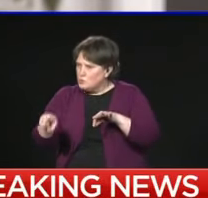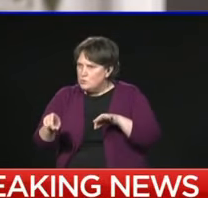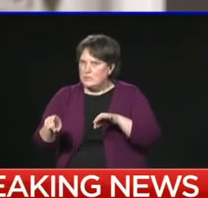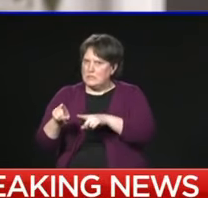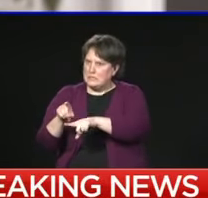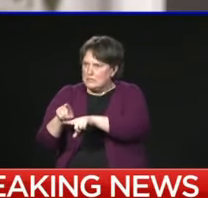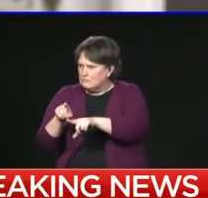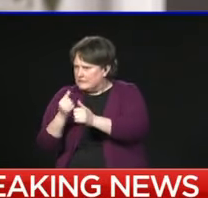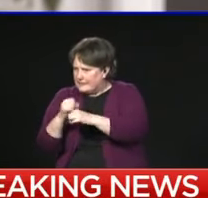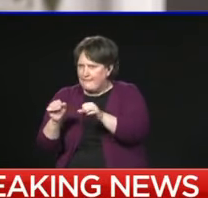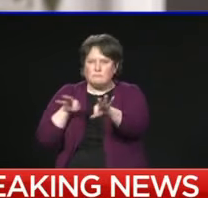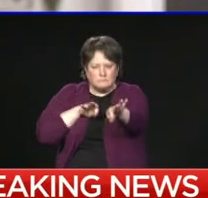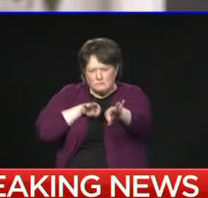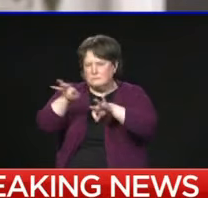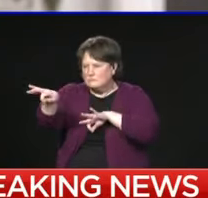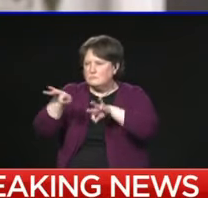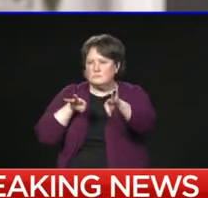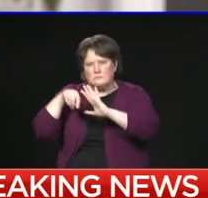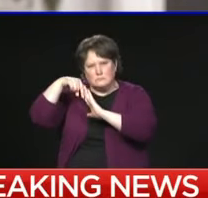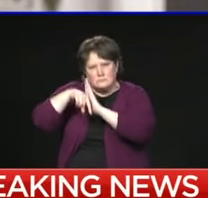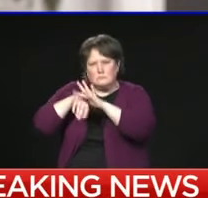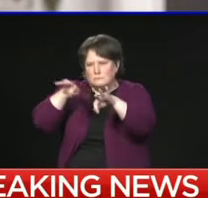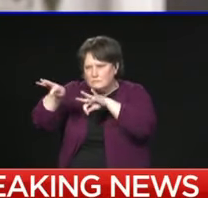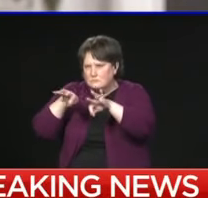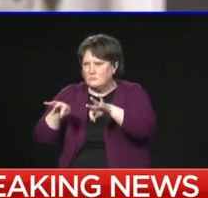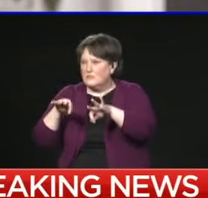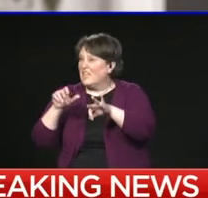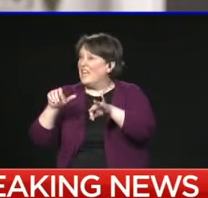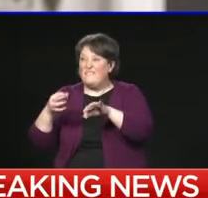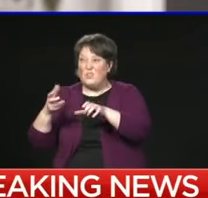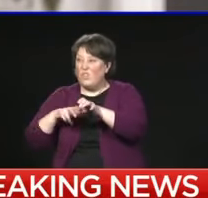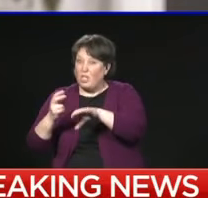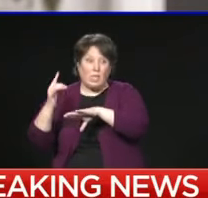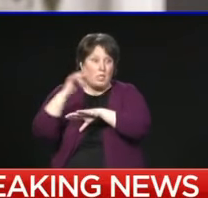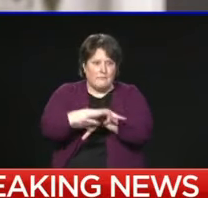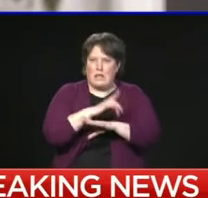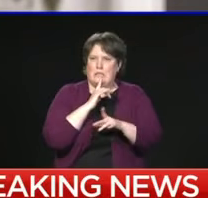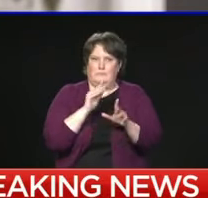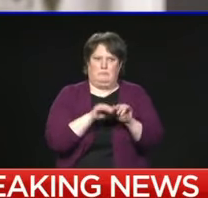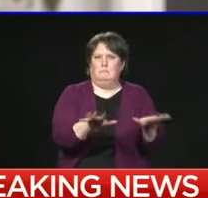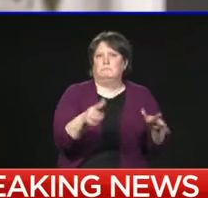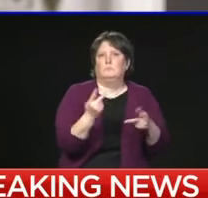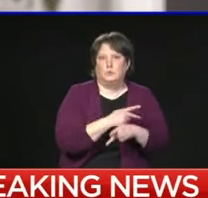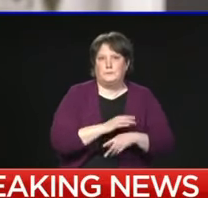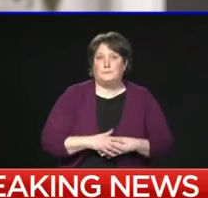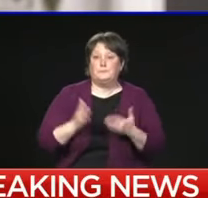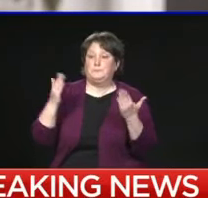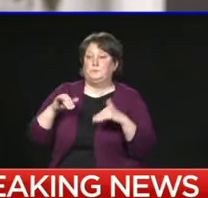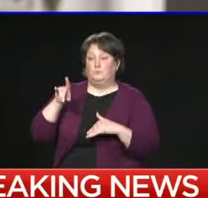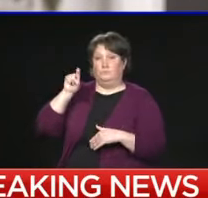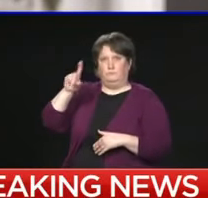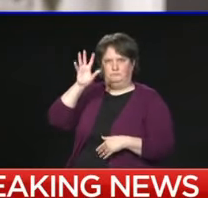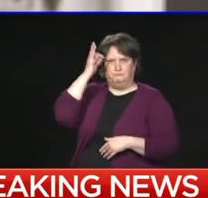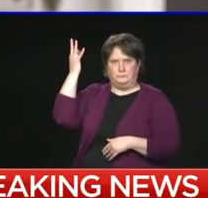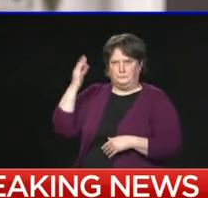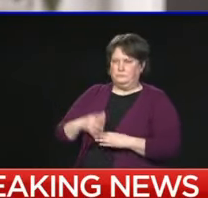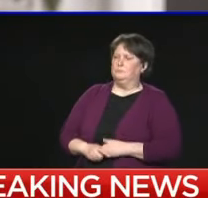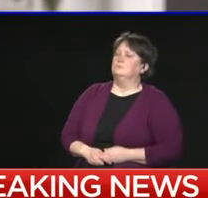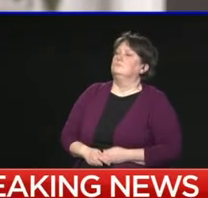to keep themselves safe and keep Canadians safe. On va maintenant passer aux journalistes sur la ligne. Modératrice, c'est